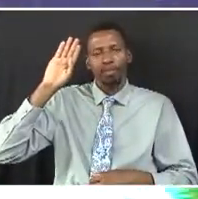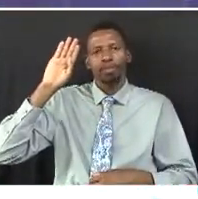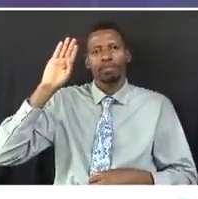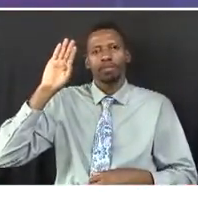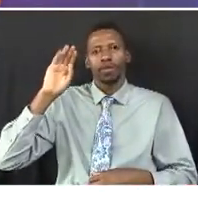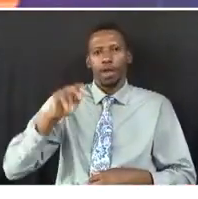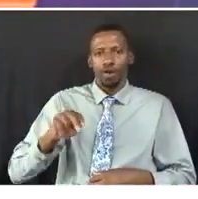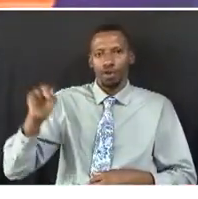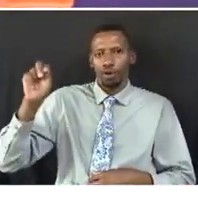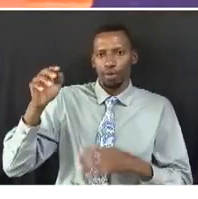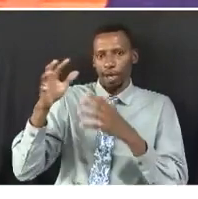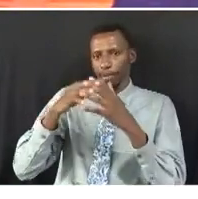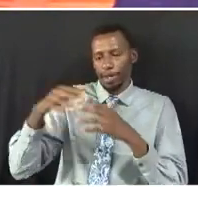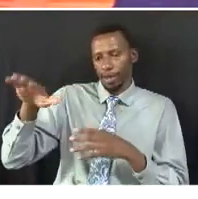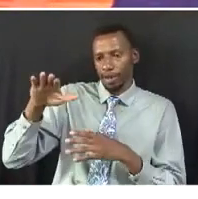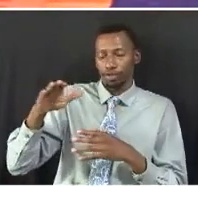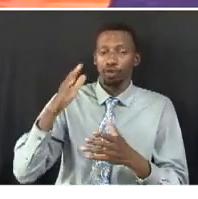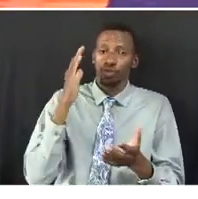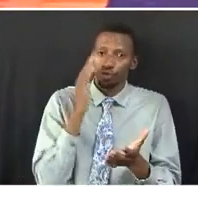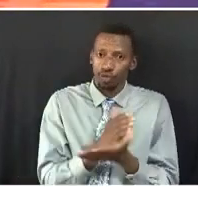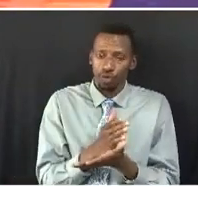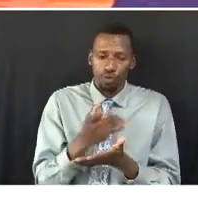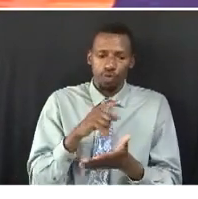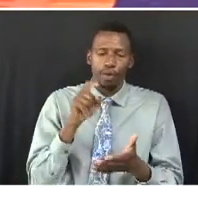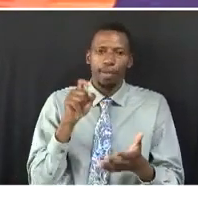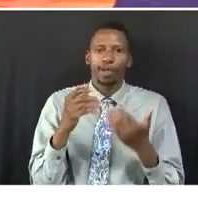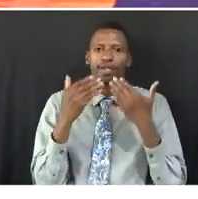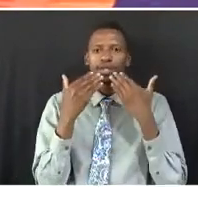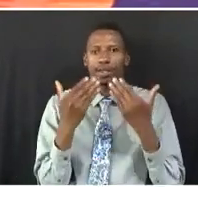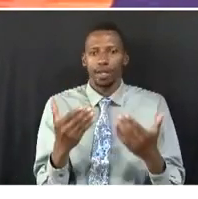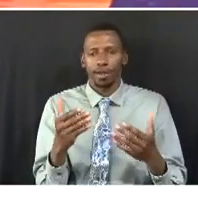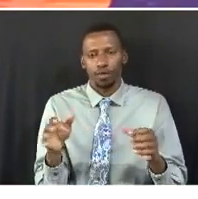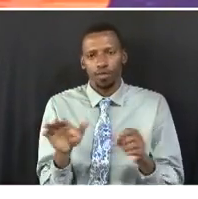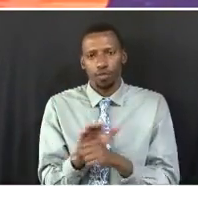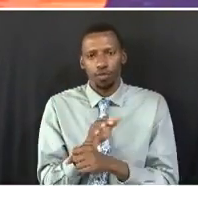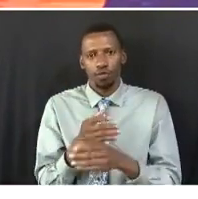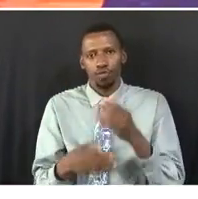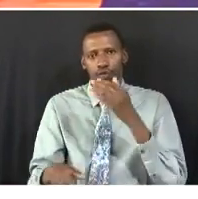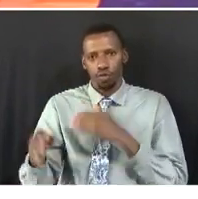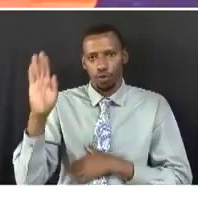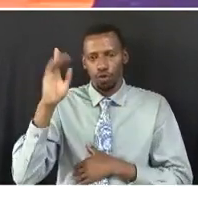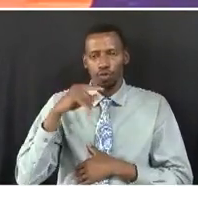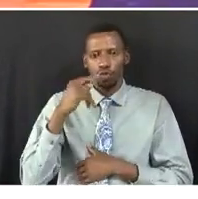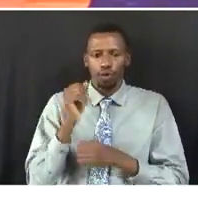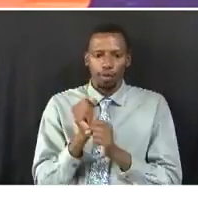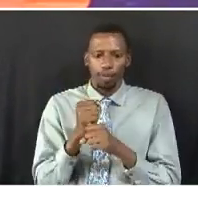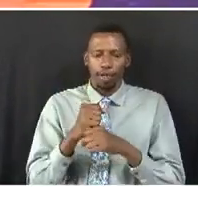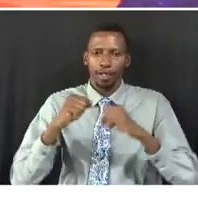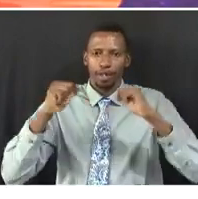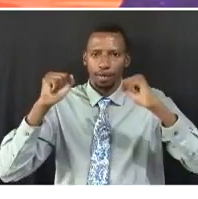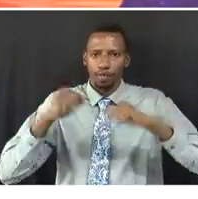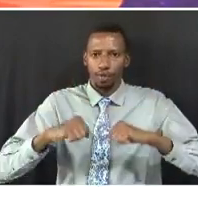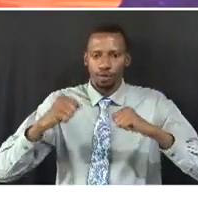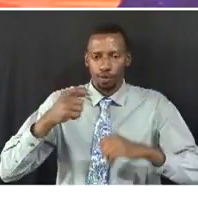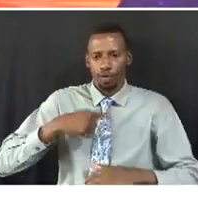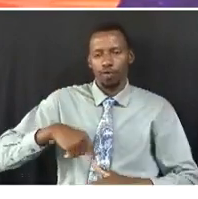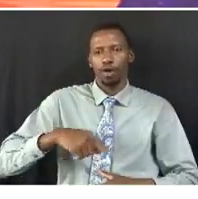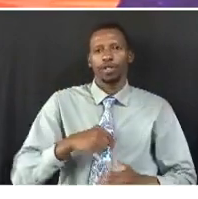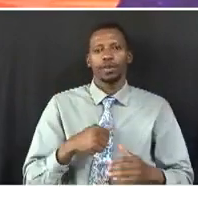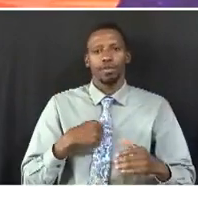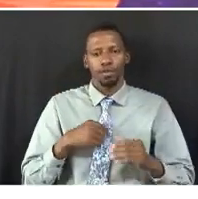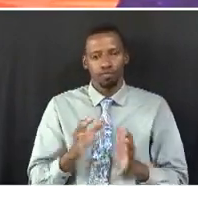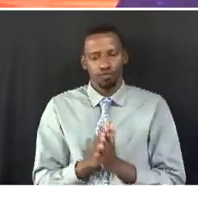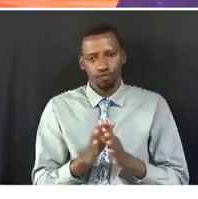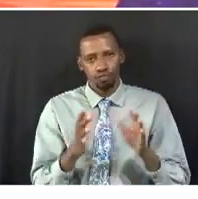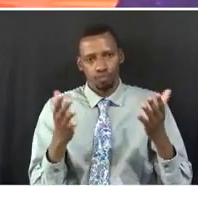true. And we need to be thankful to our Lord that has made it possible for us. I congratulate you,